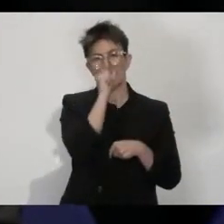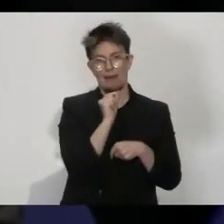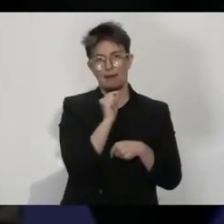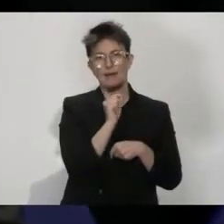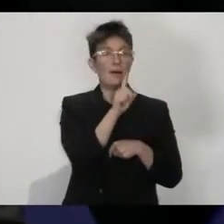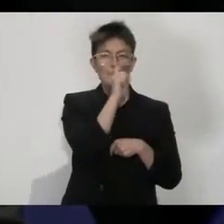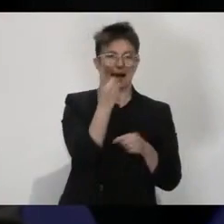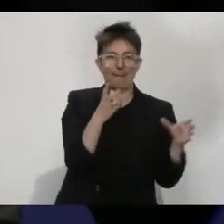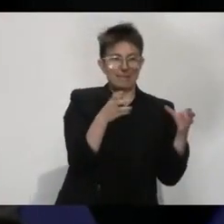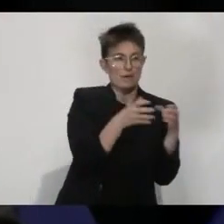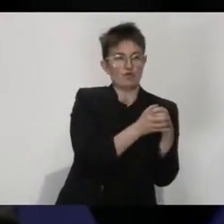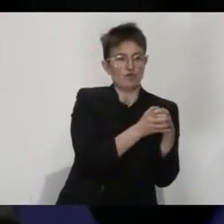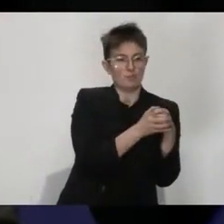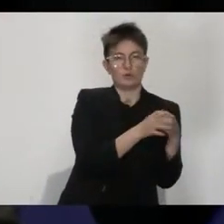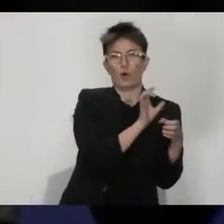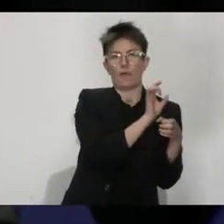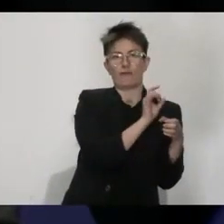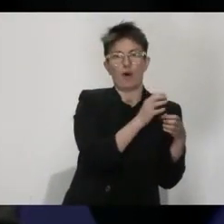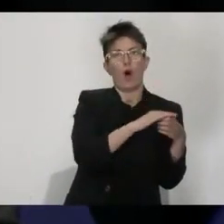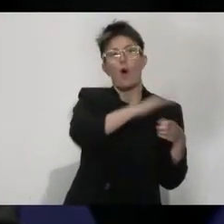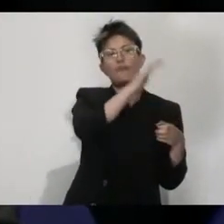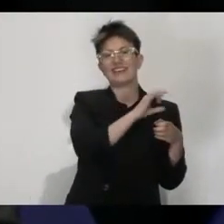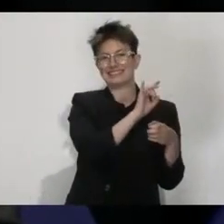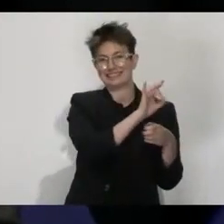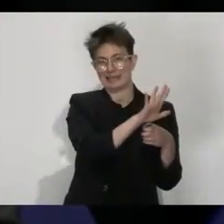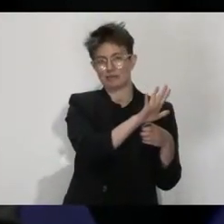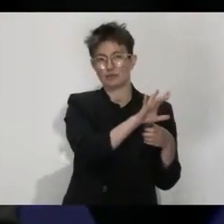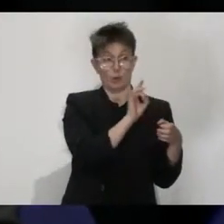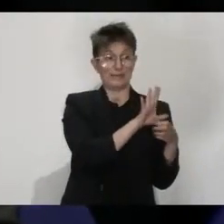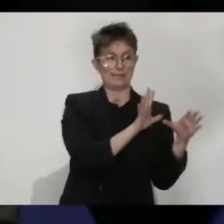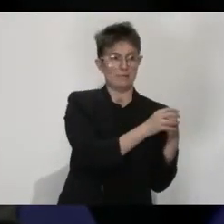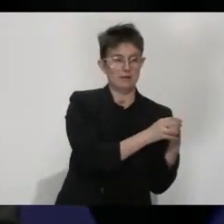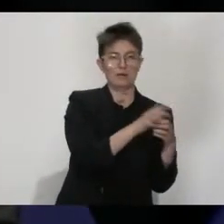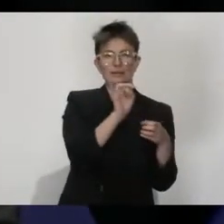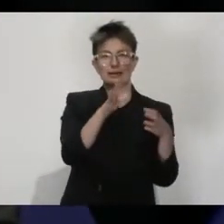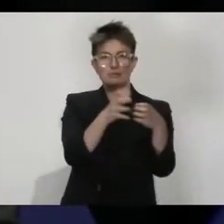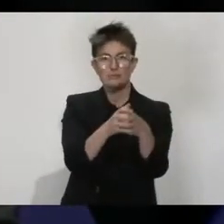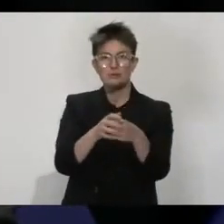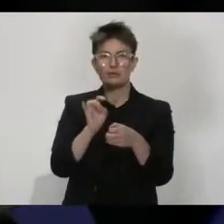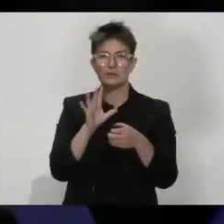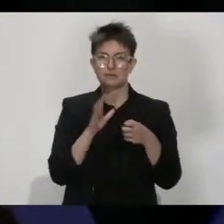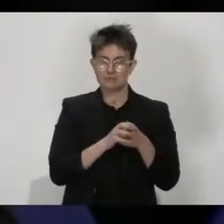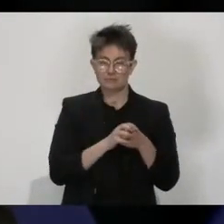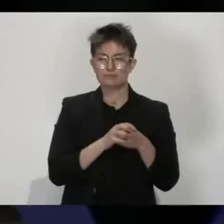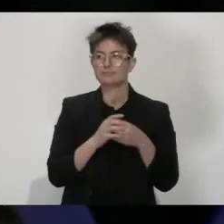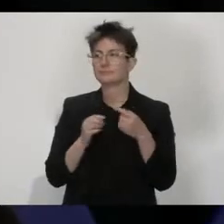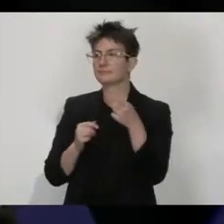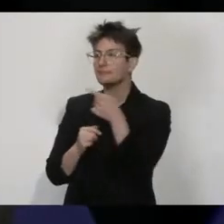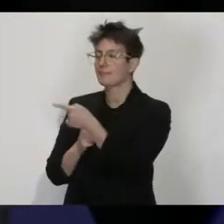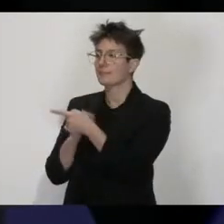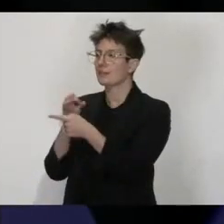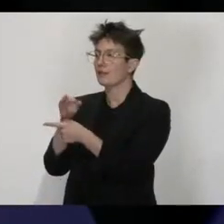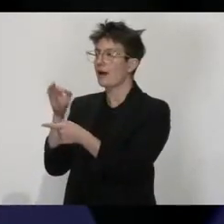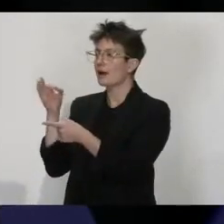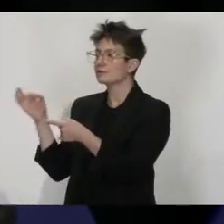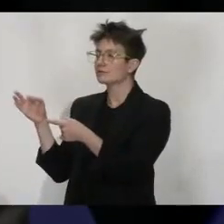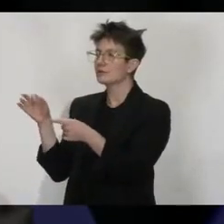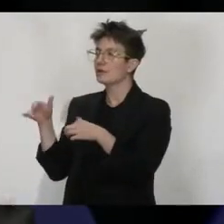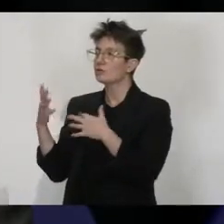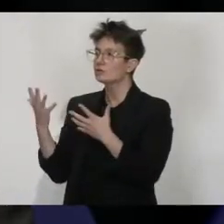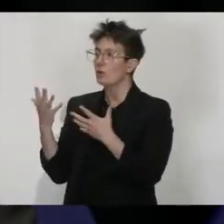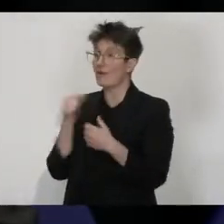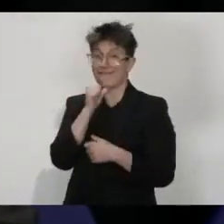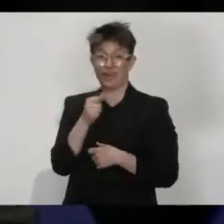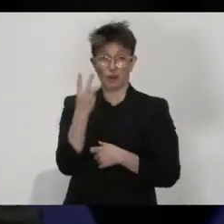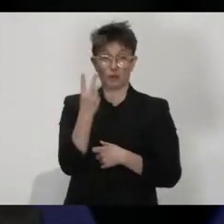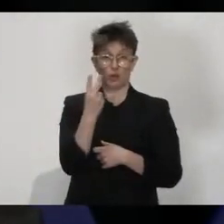so it's irrelevant in a sense as to the number. So, for example, if there were, say, 12 different cinemas in a cinema facility, there could be 100 That's